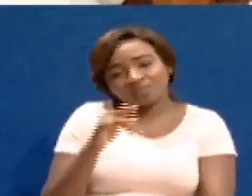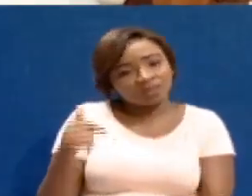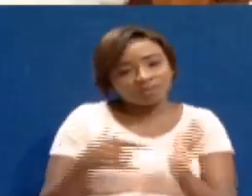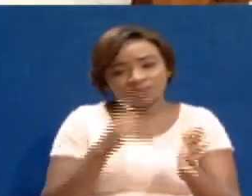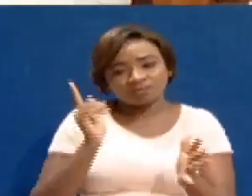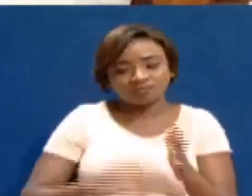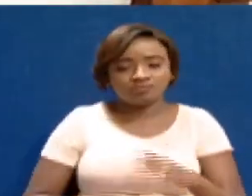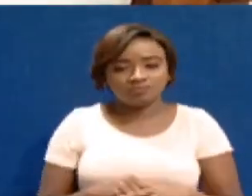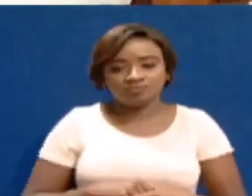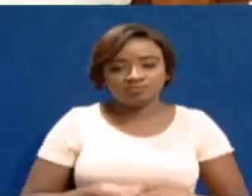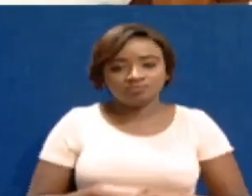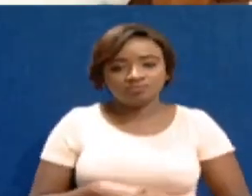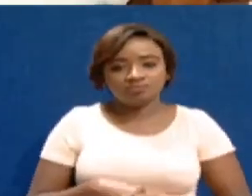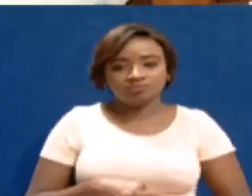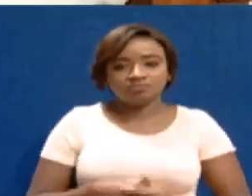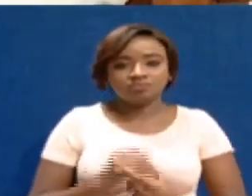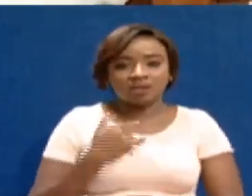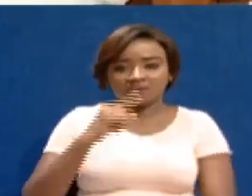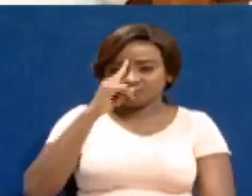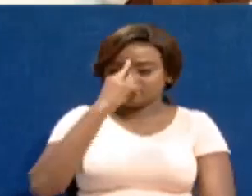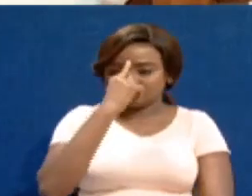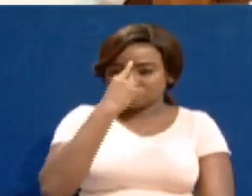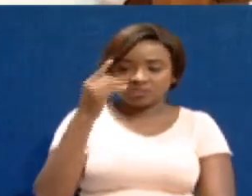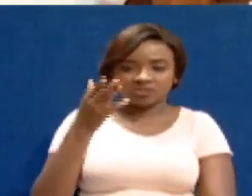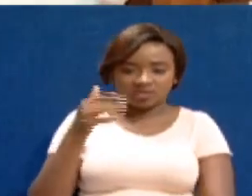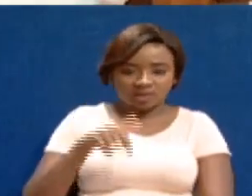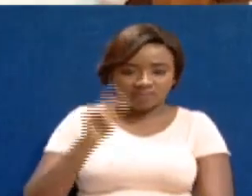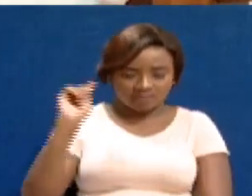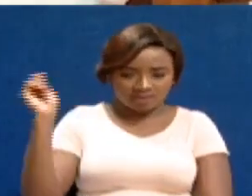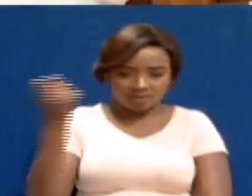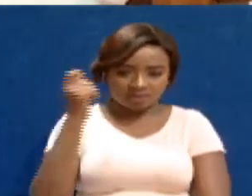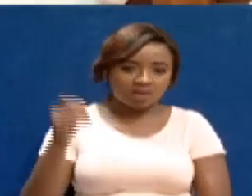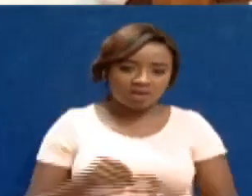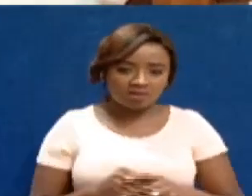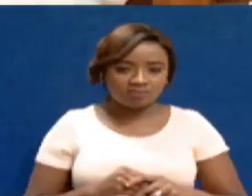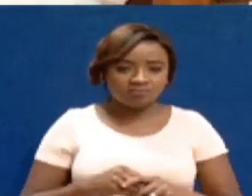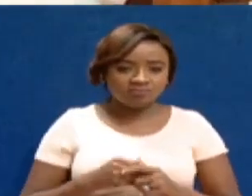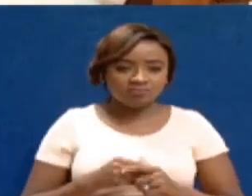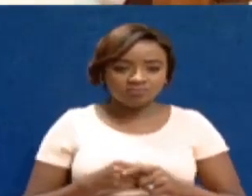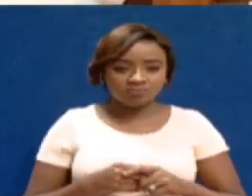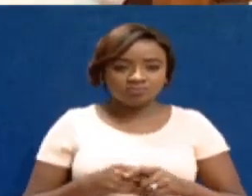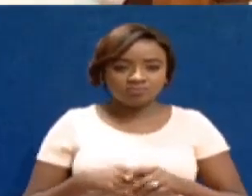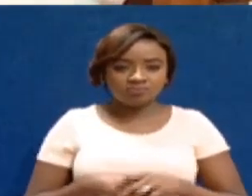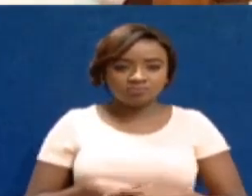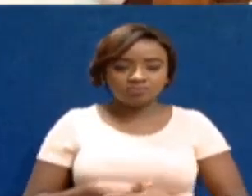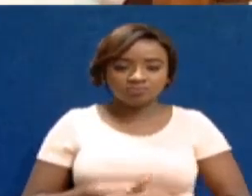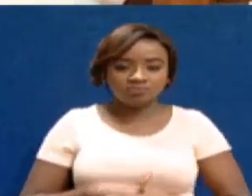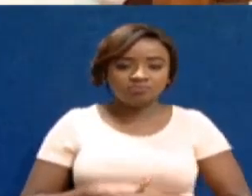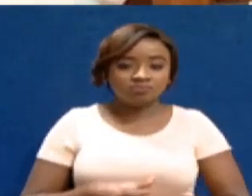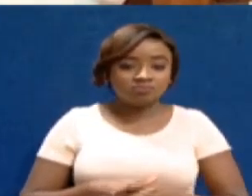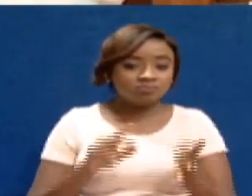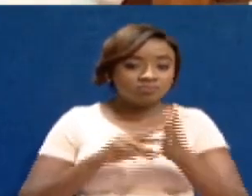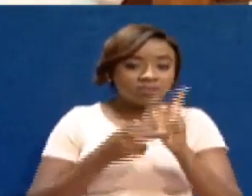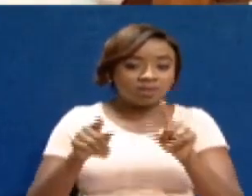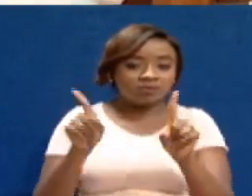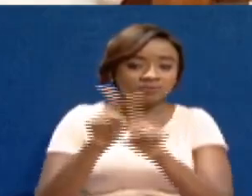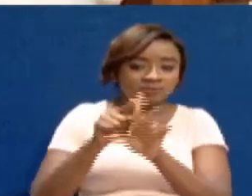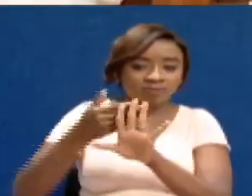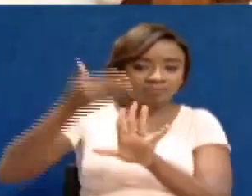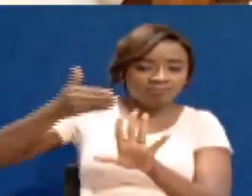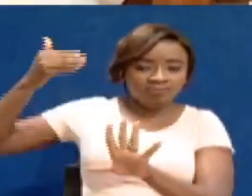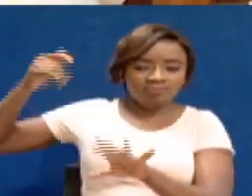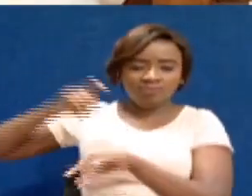went, with Oliver Cromwell and slaughtering or killing a king. We can decide to go the way of